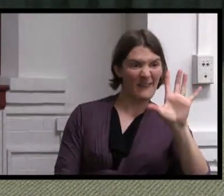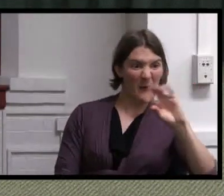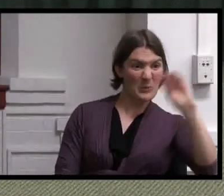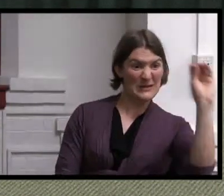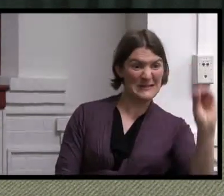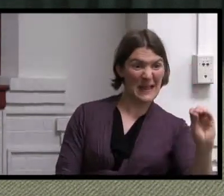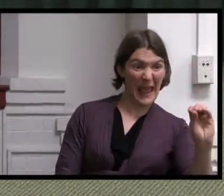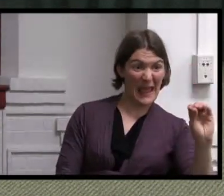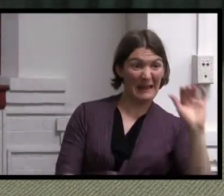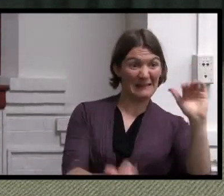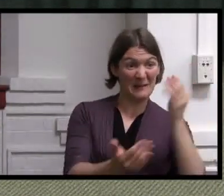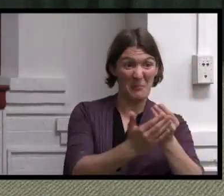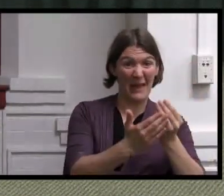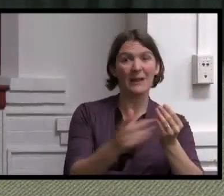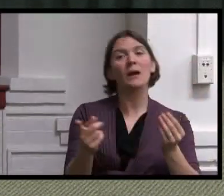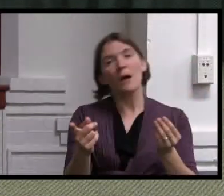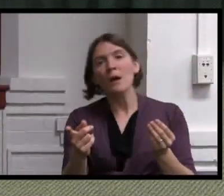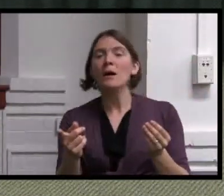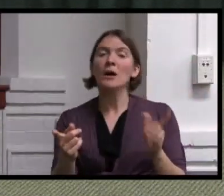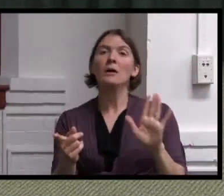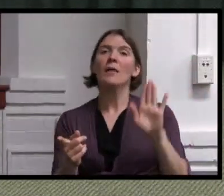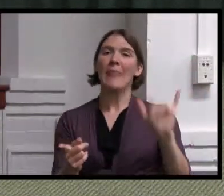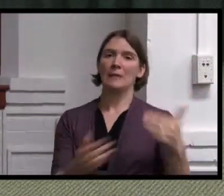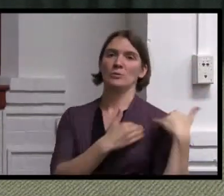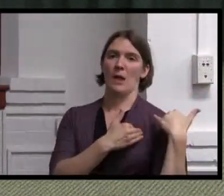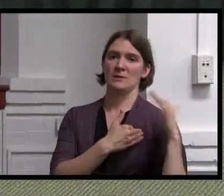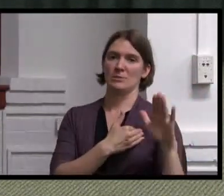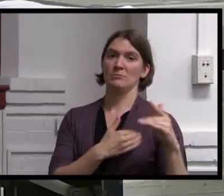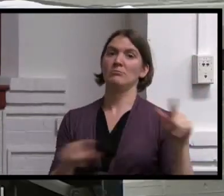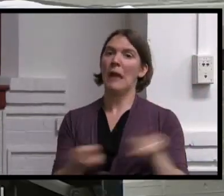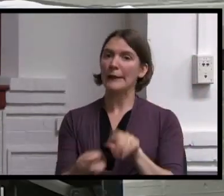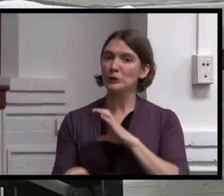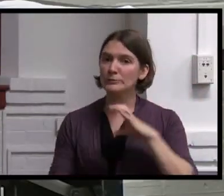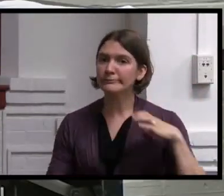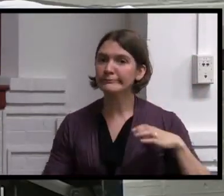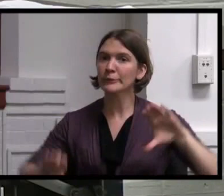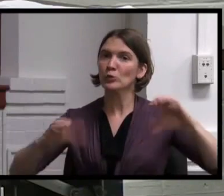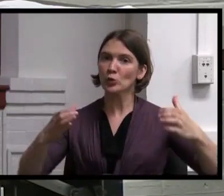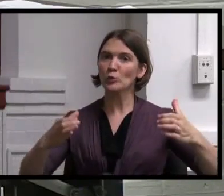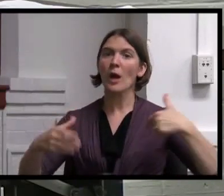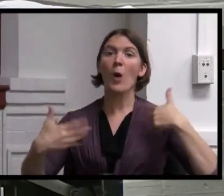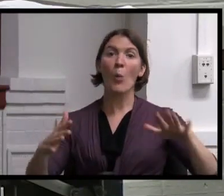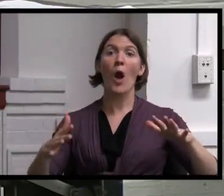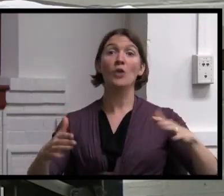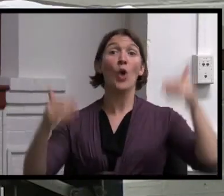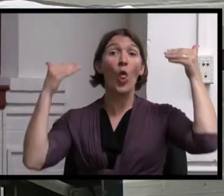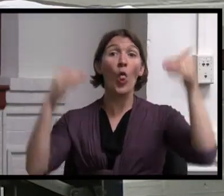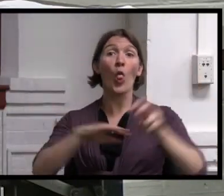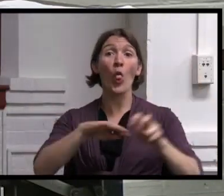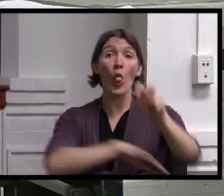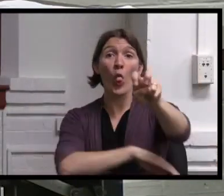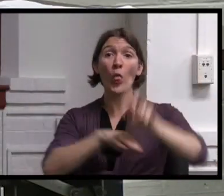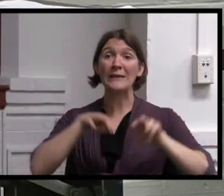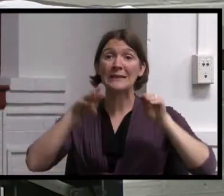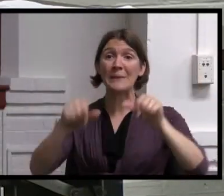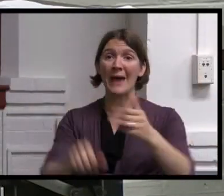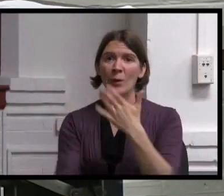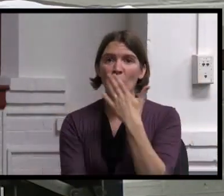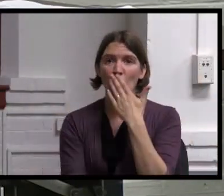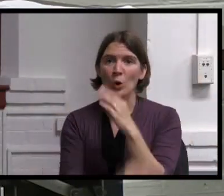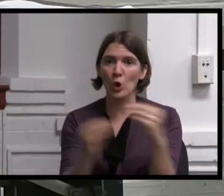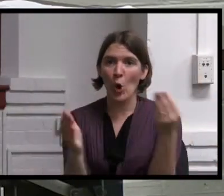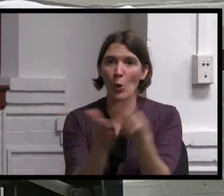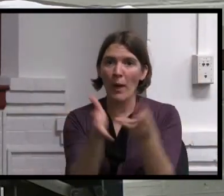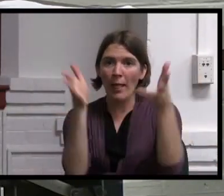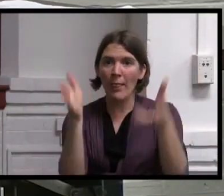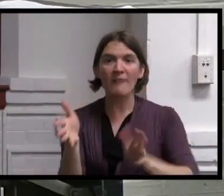Well, it would be nice. To be responsible. Right. As a committee, as a group, you kind of don't want to do it shorthandedly before you